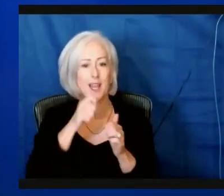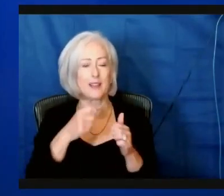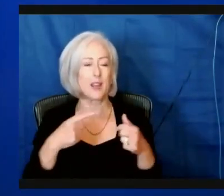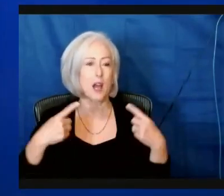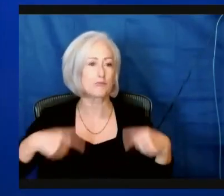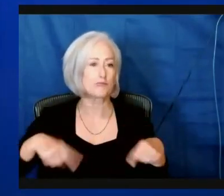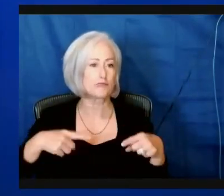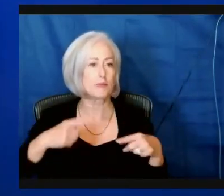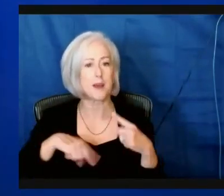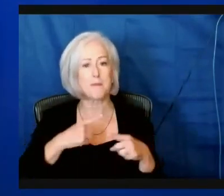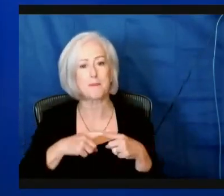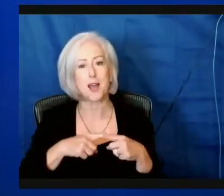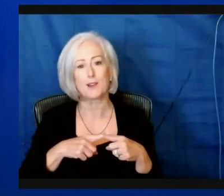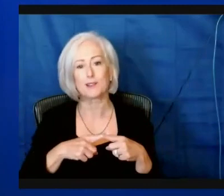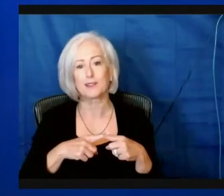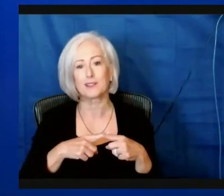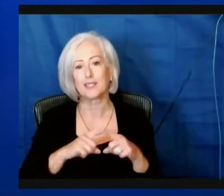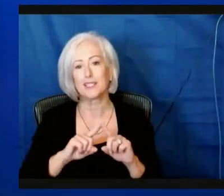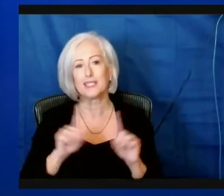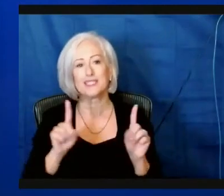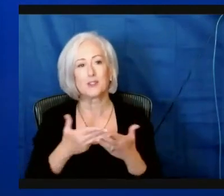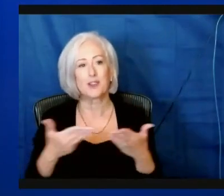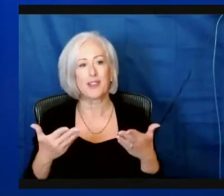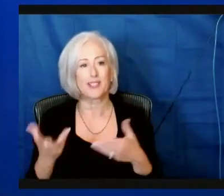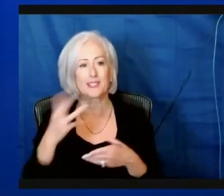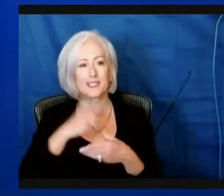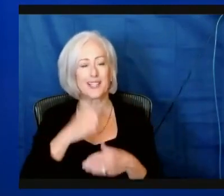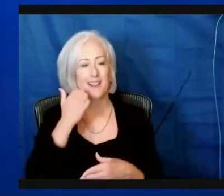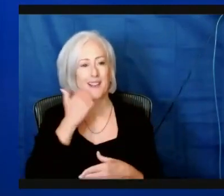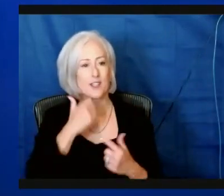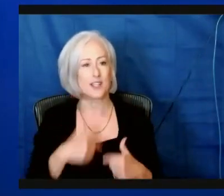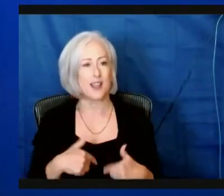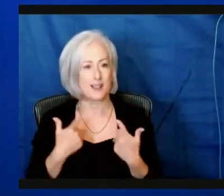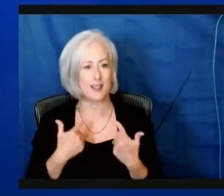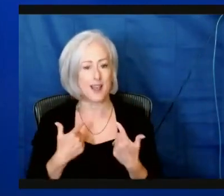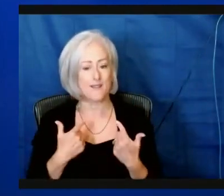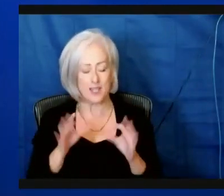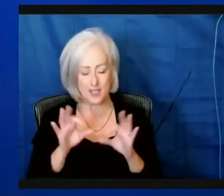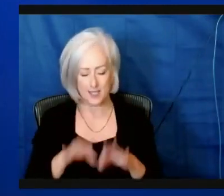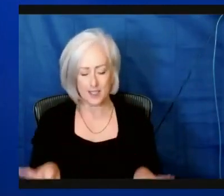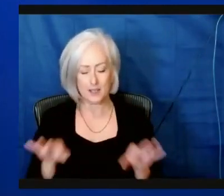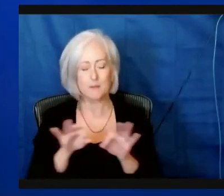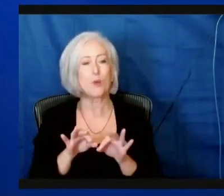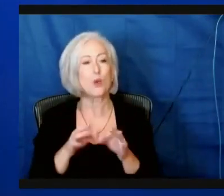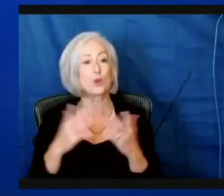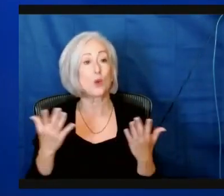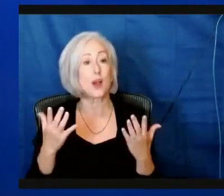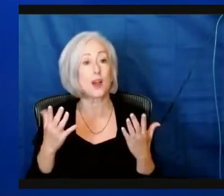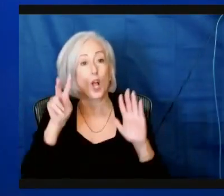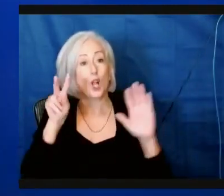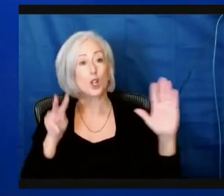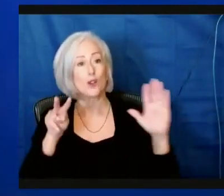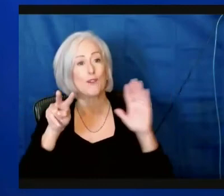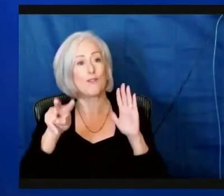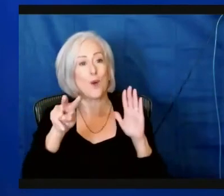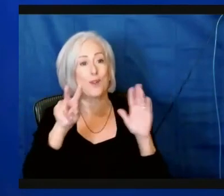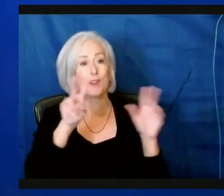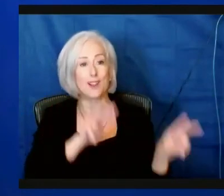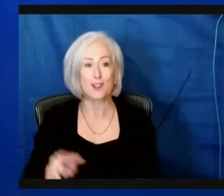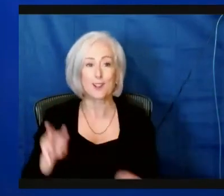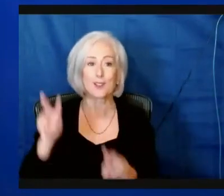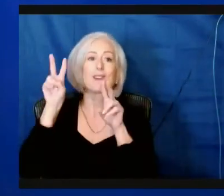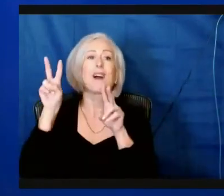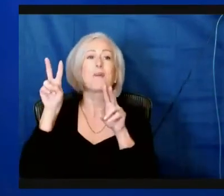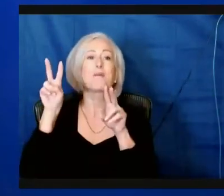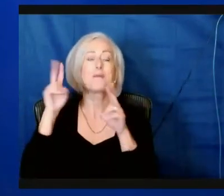our daily lives? And when we can look forward and we can look up, think of what we can do. Thanks for joining us. Join us tomorrow for another